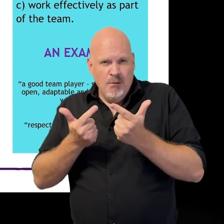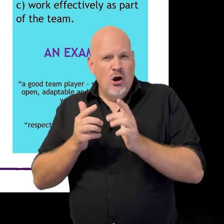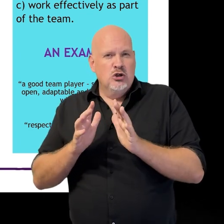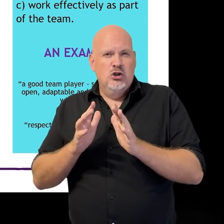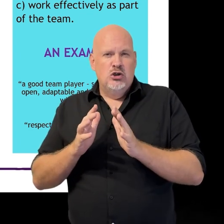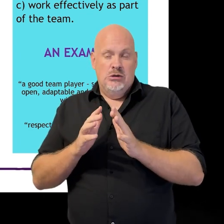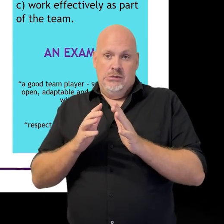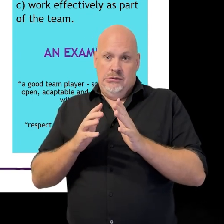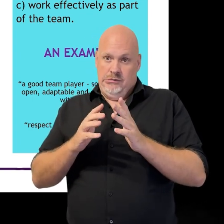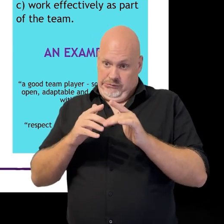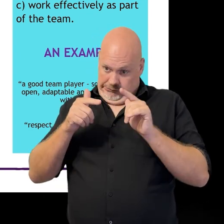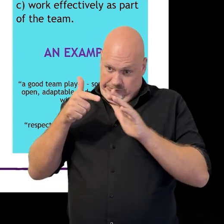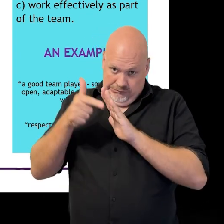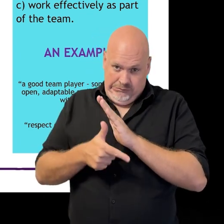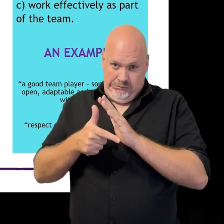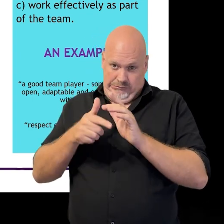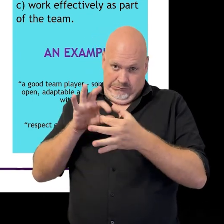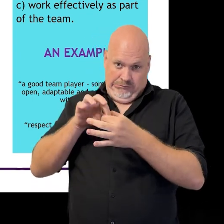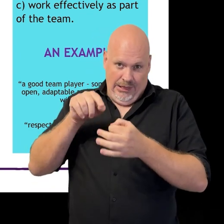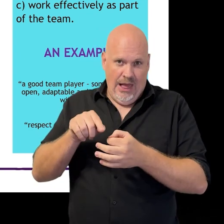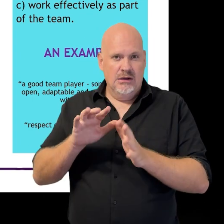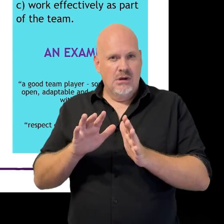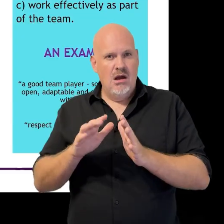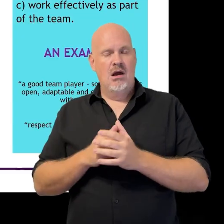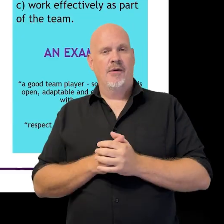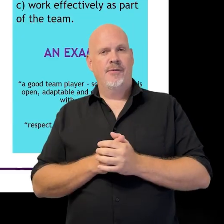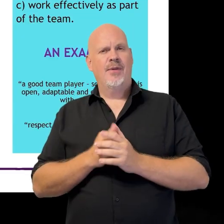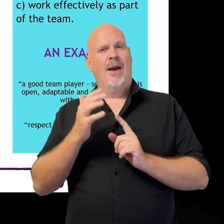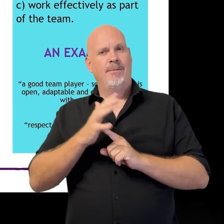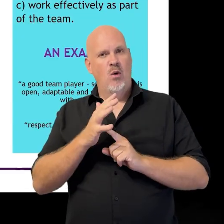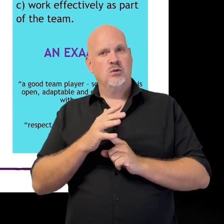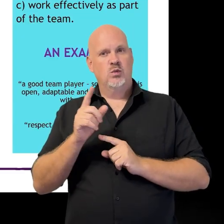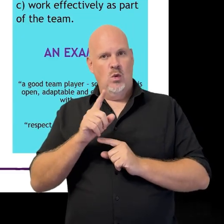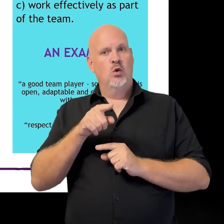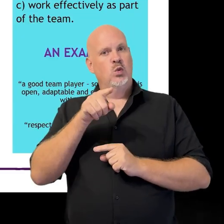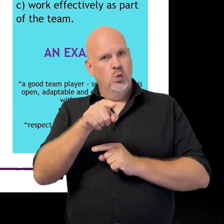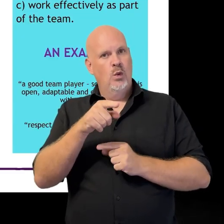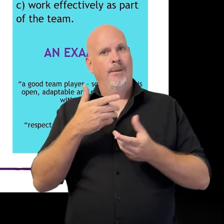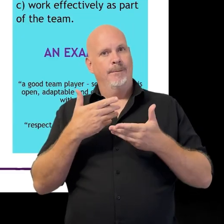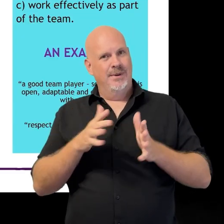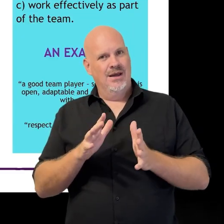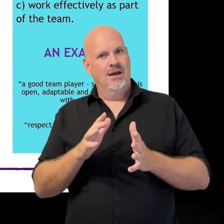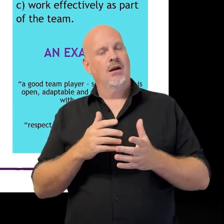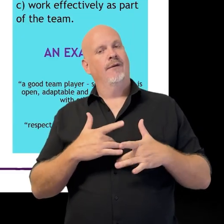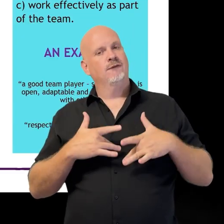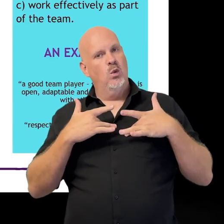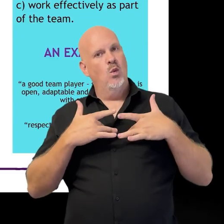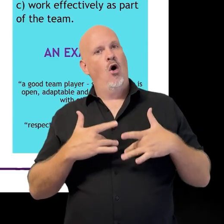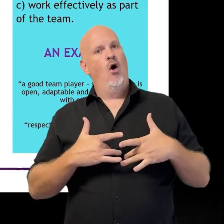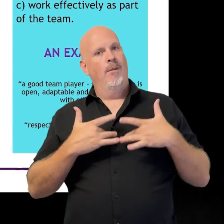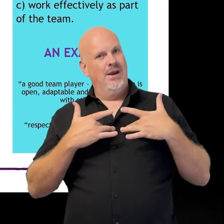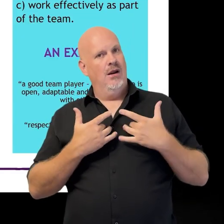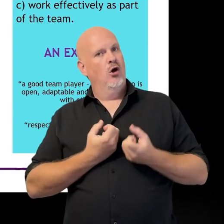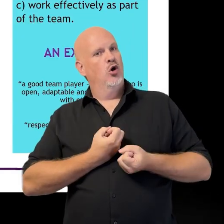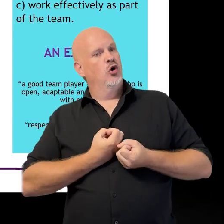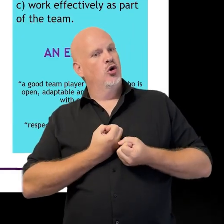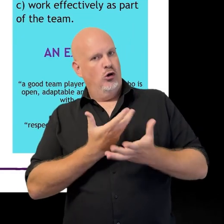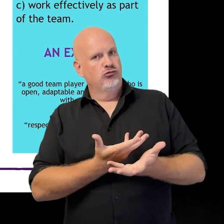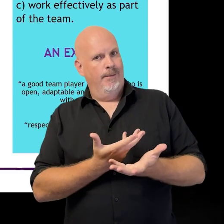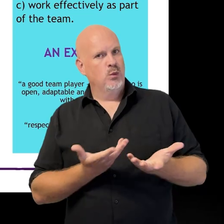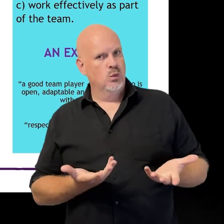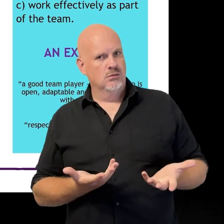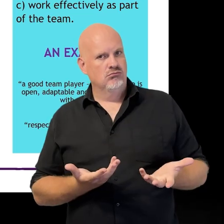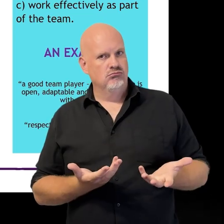something. Remember in that example that it might be worth just considering